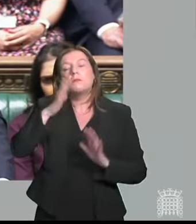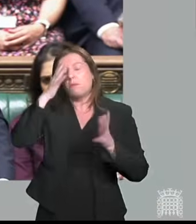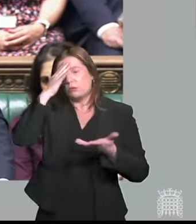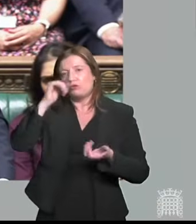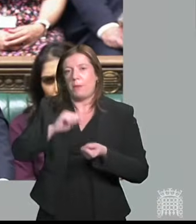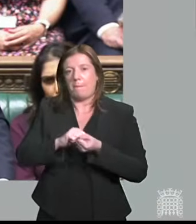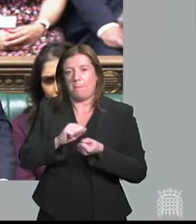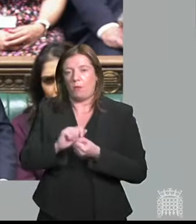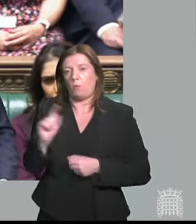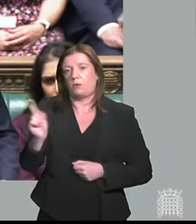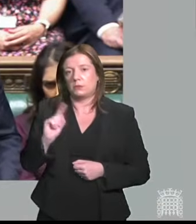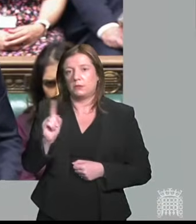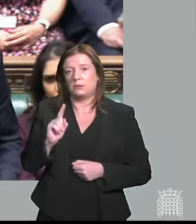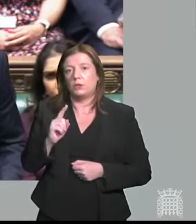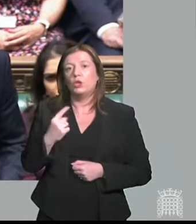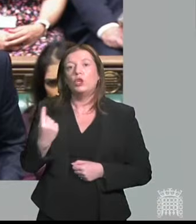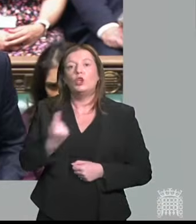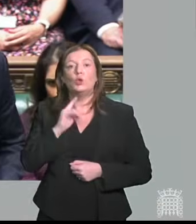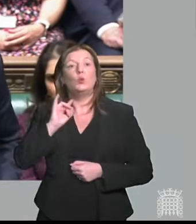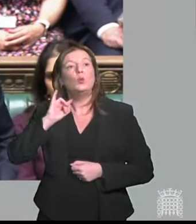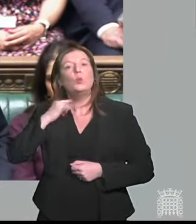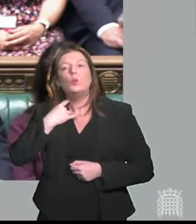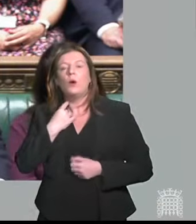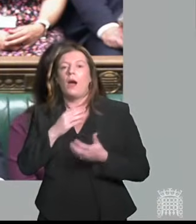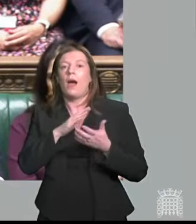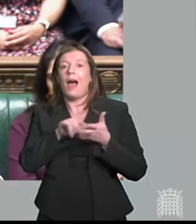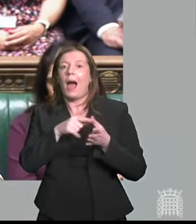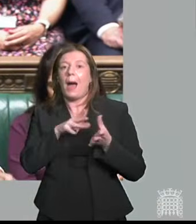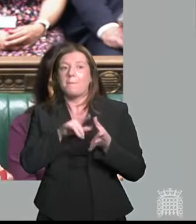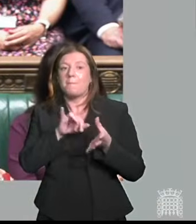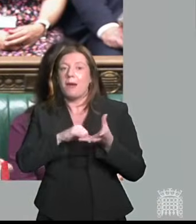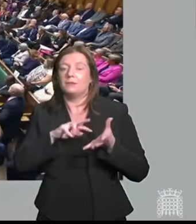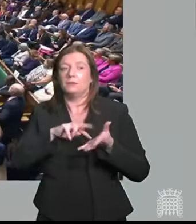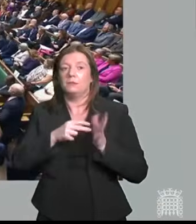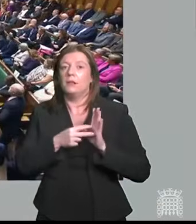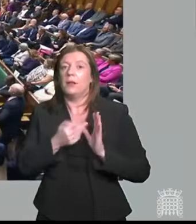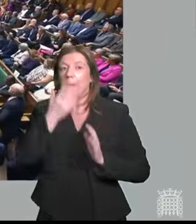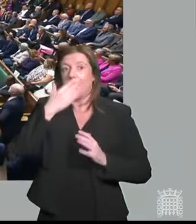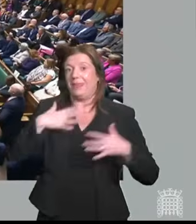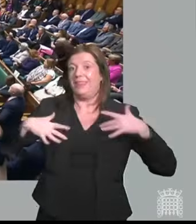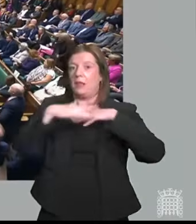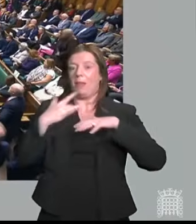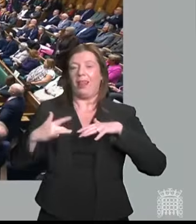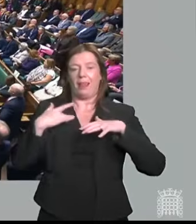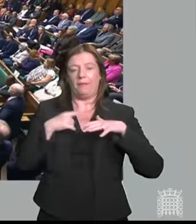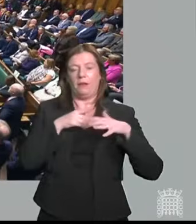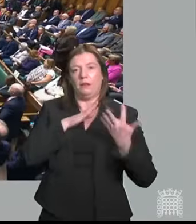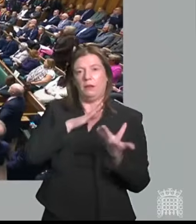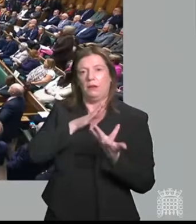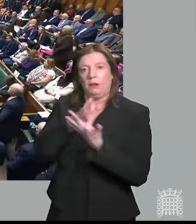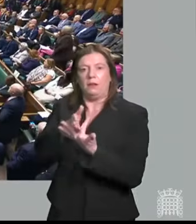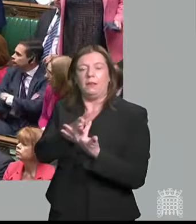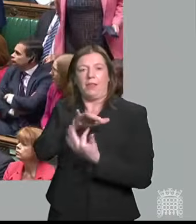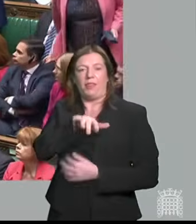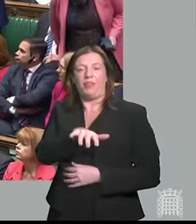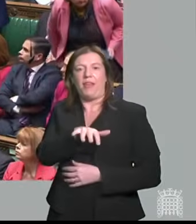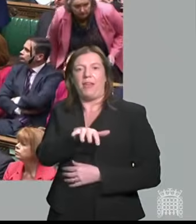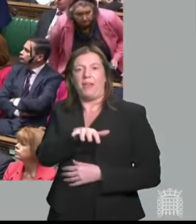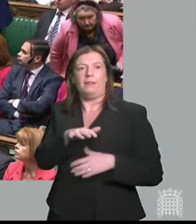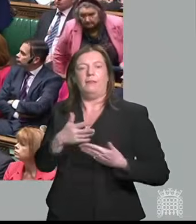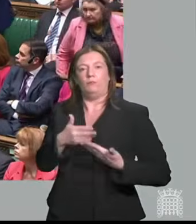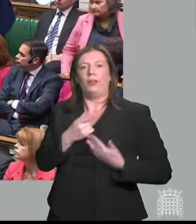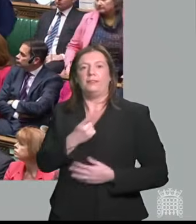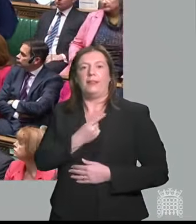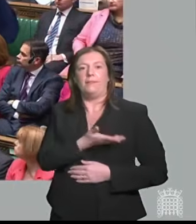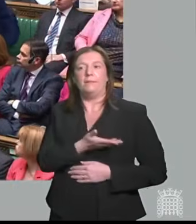is Hamas that is cruelly embedding itself in civilian populations. Andy Carter. Very much, Mr. Speaker, and can I associate myself with the words of the